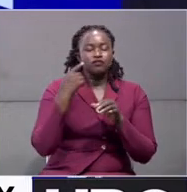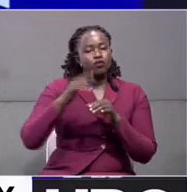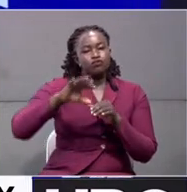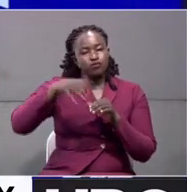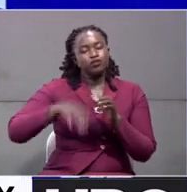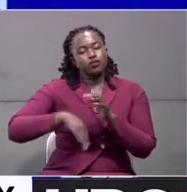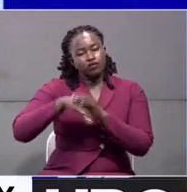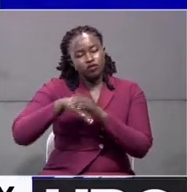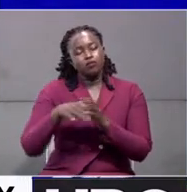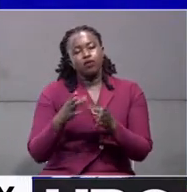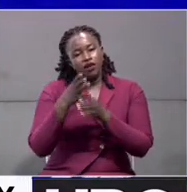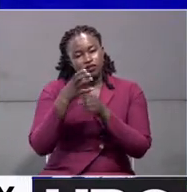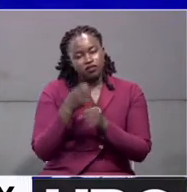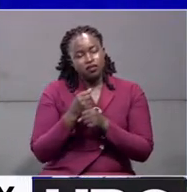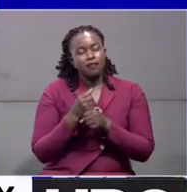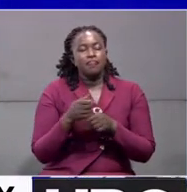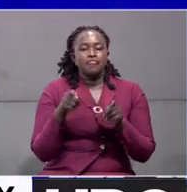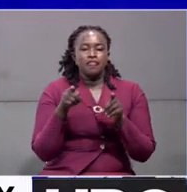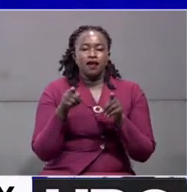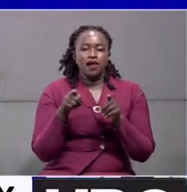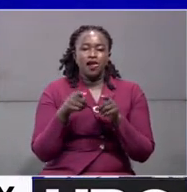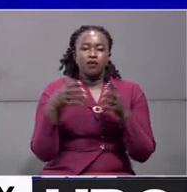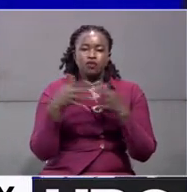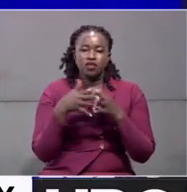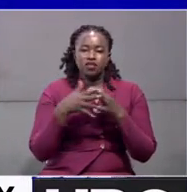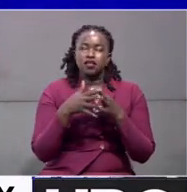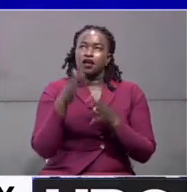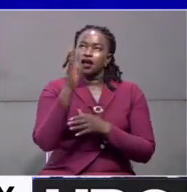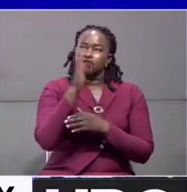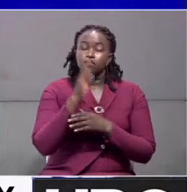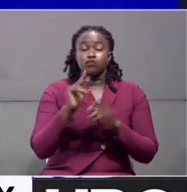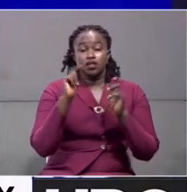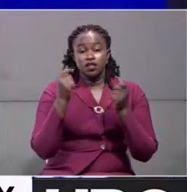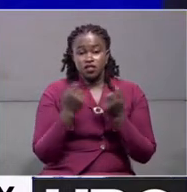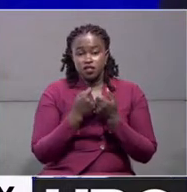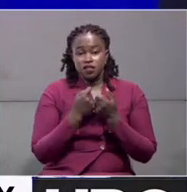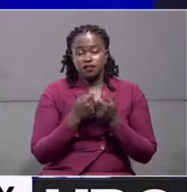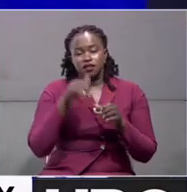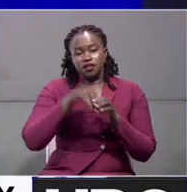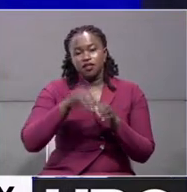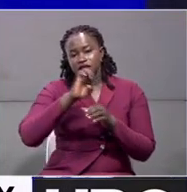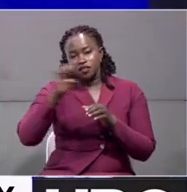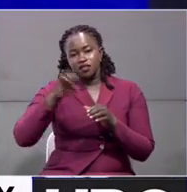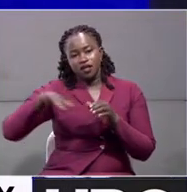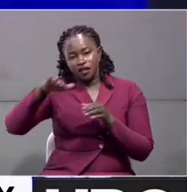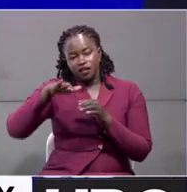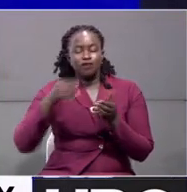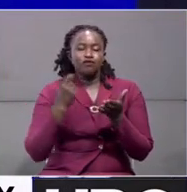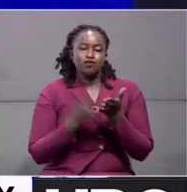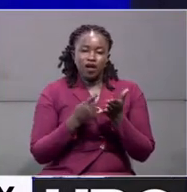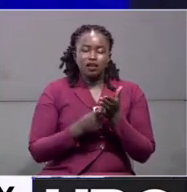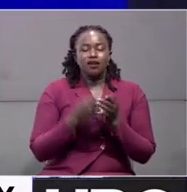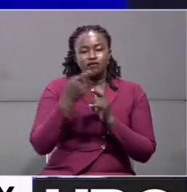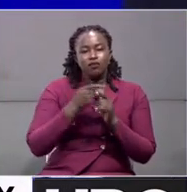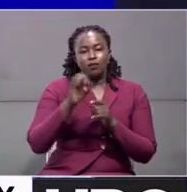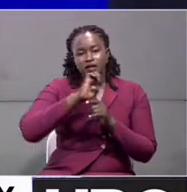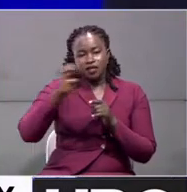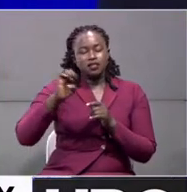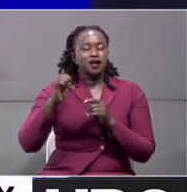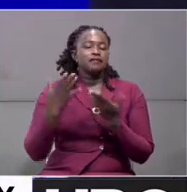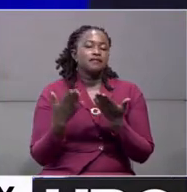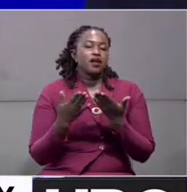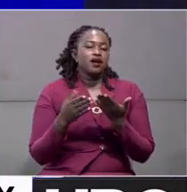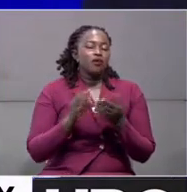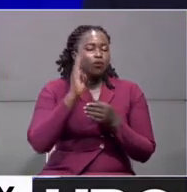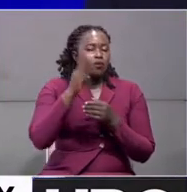regional football associations. And this Wednesday afternoon, the team was in the eastern part of the country. From the eastern part of the country, they